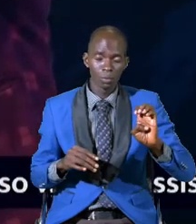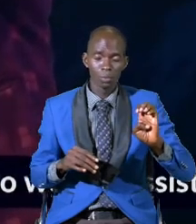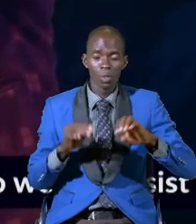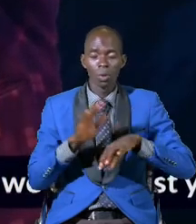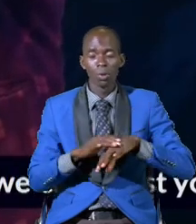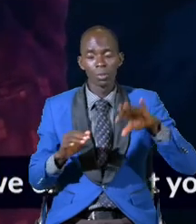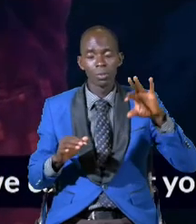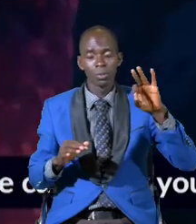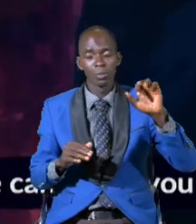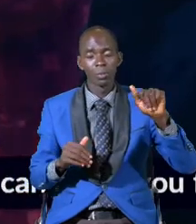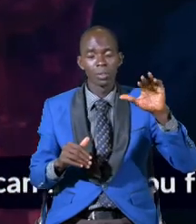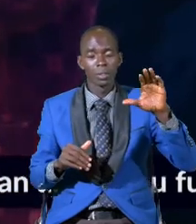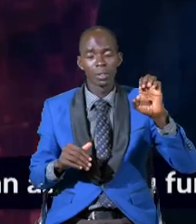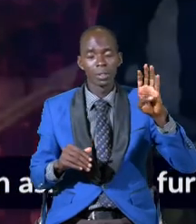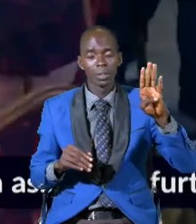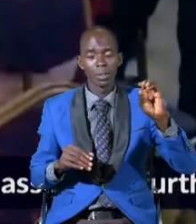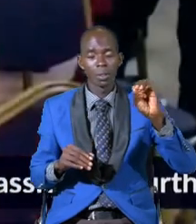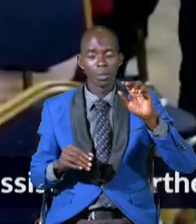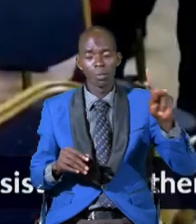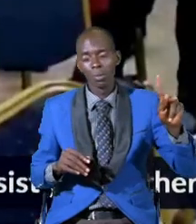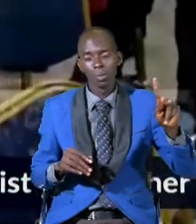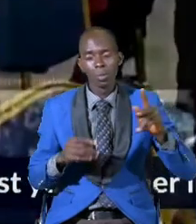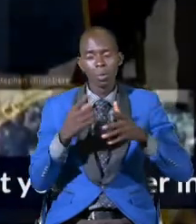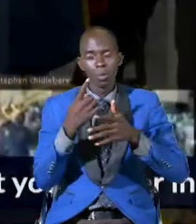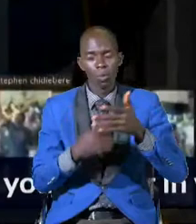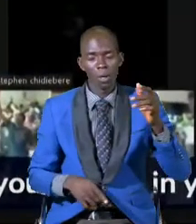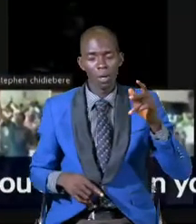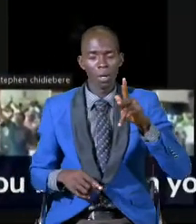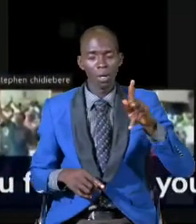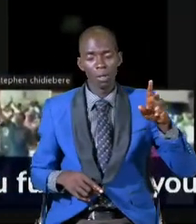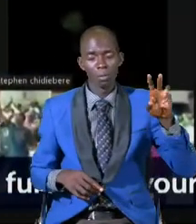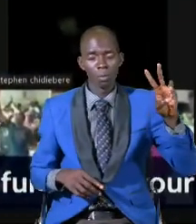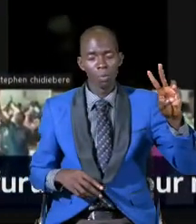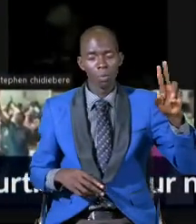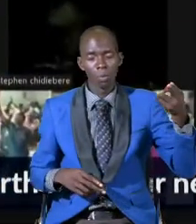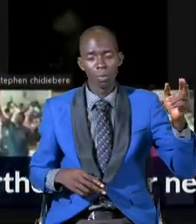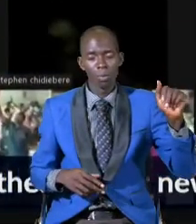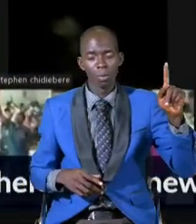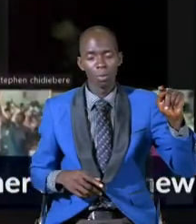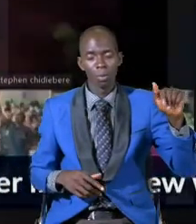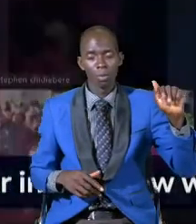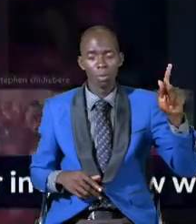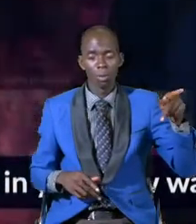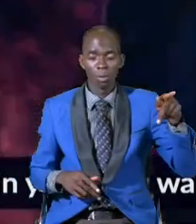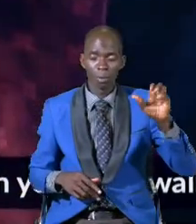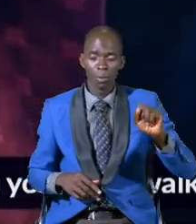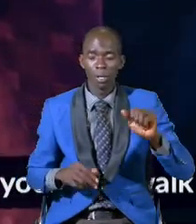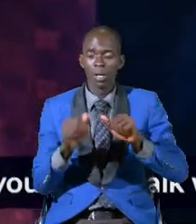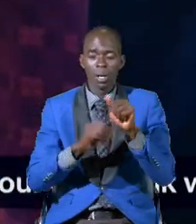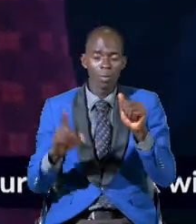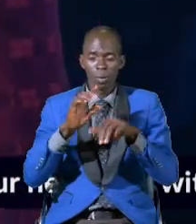Facebook, all the handles, over the social media, online, Lord,